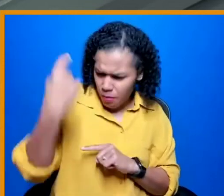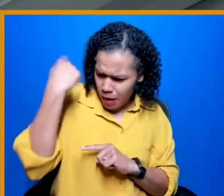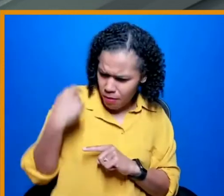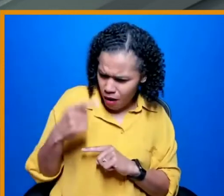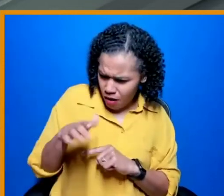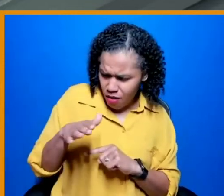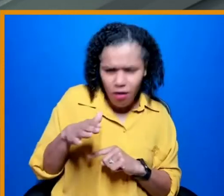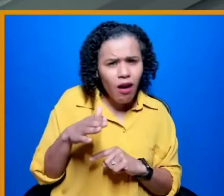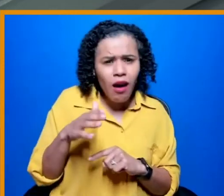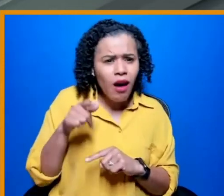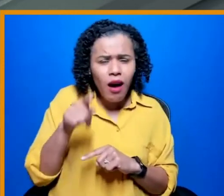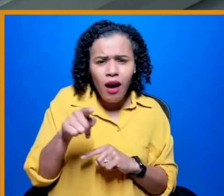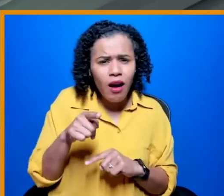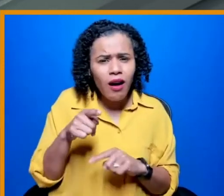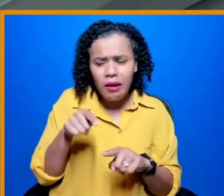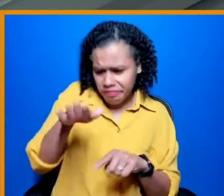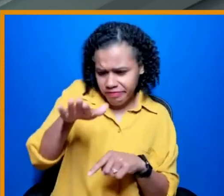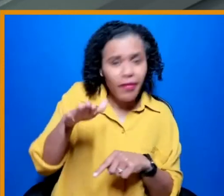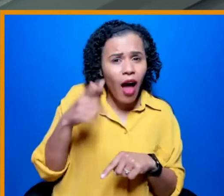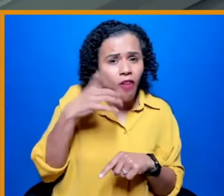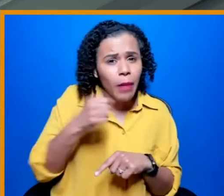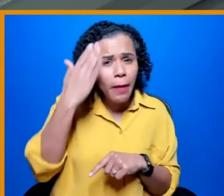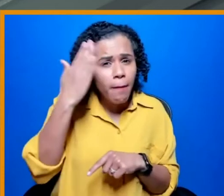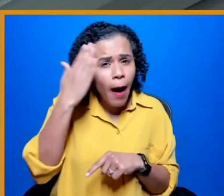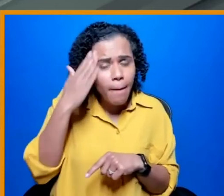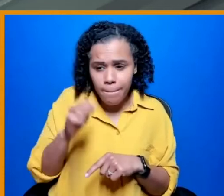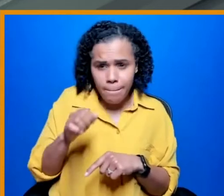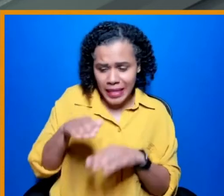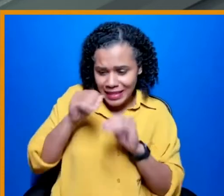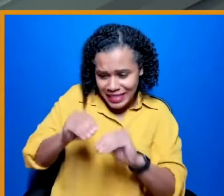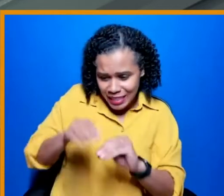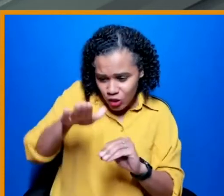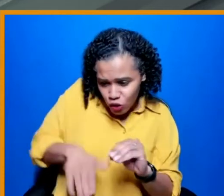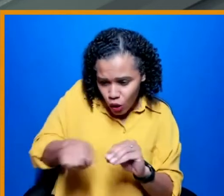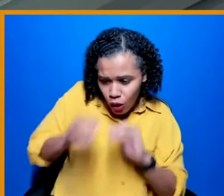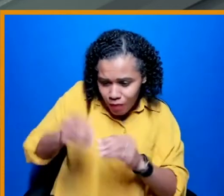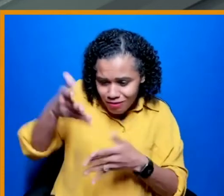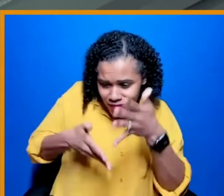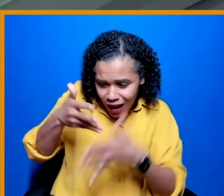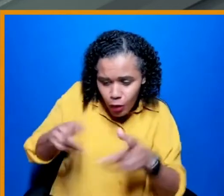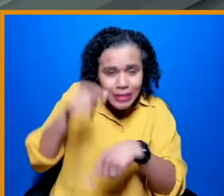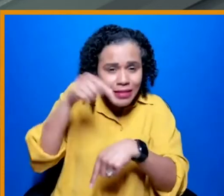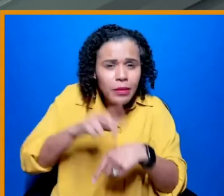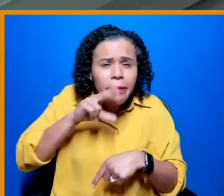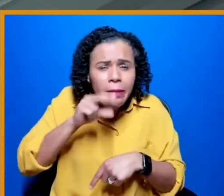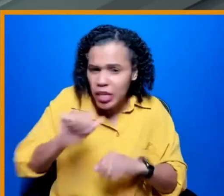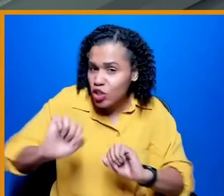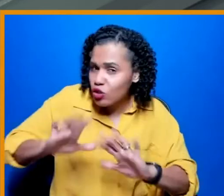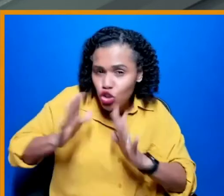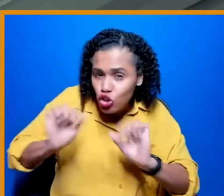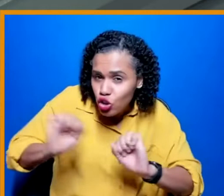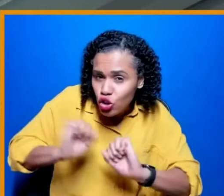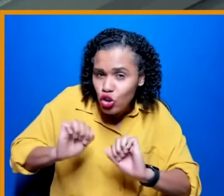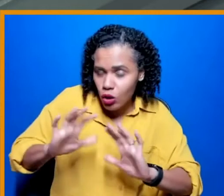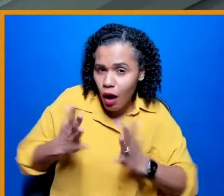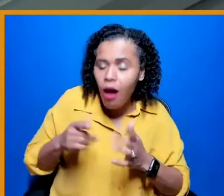as he was learning to speak. She explained that this is the point in our lives when we are a blank canvas and we learn